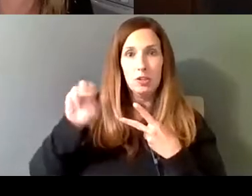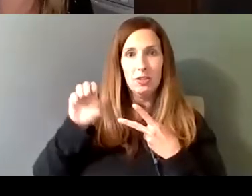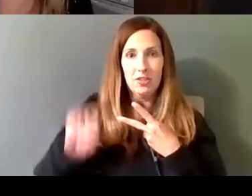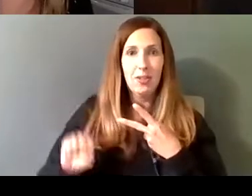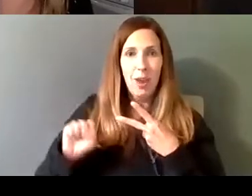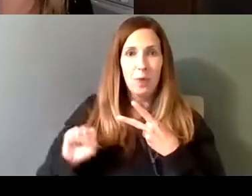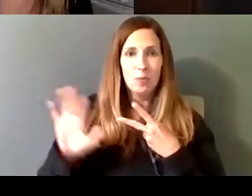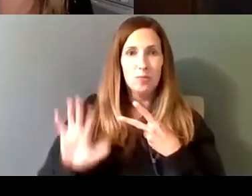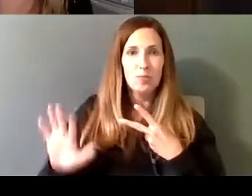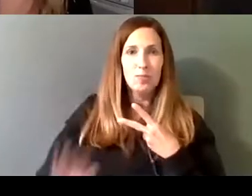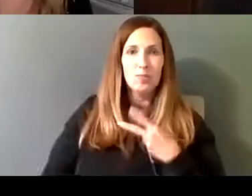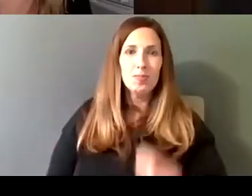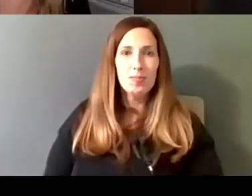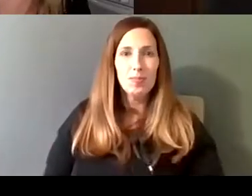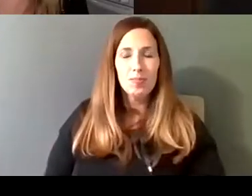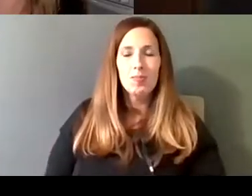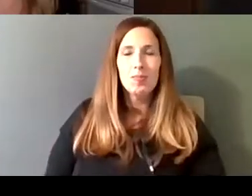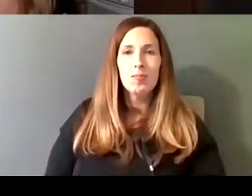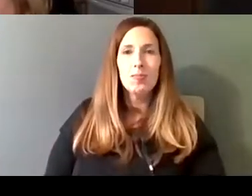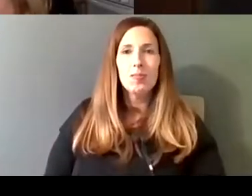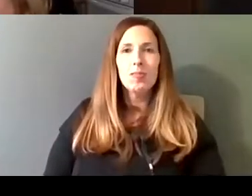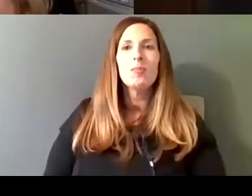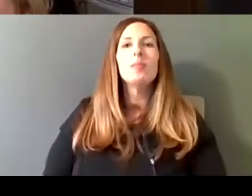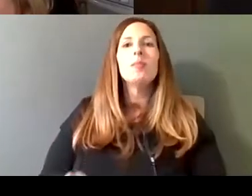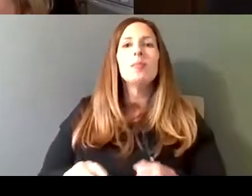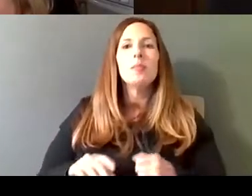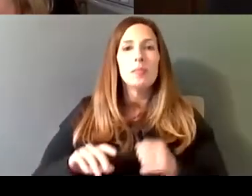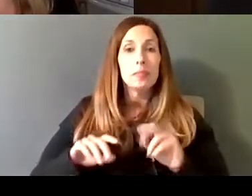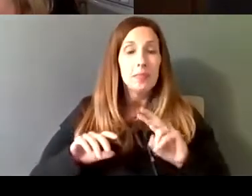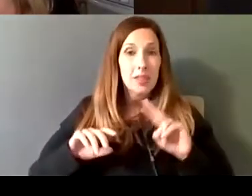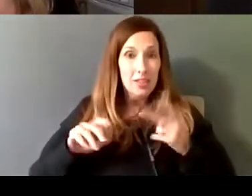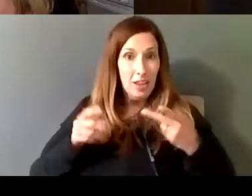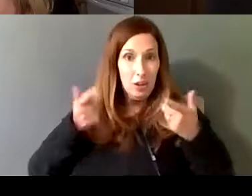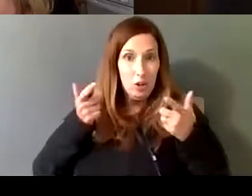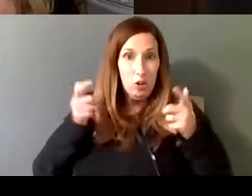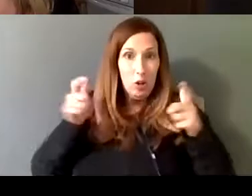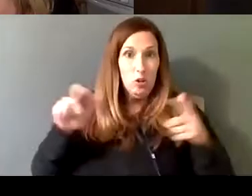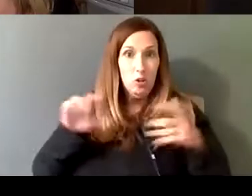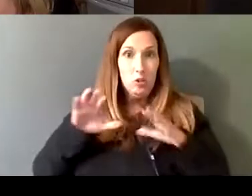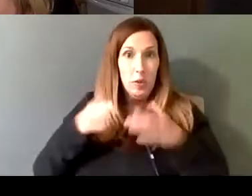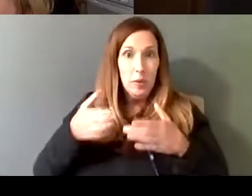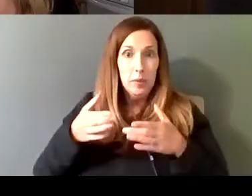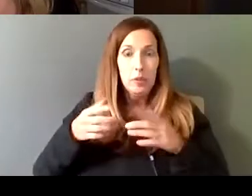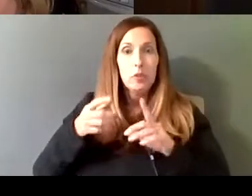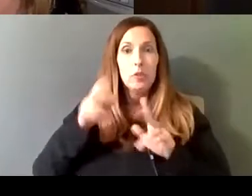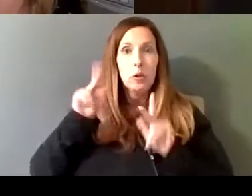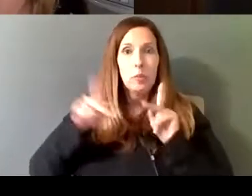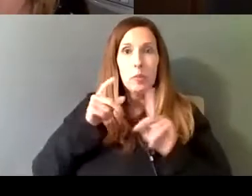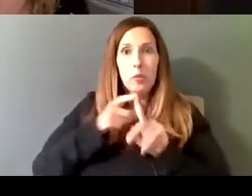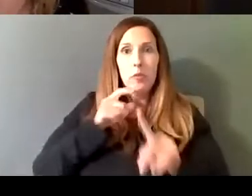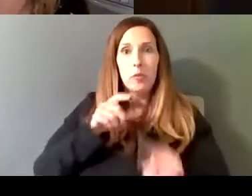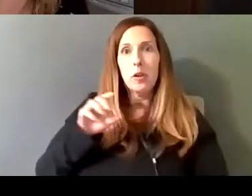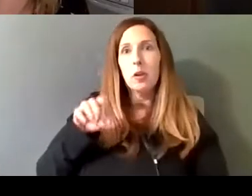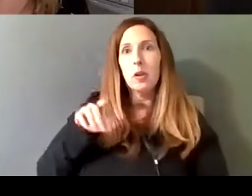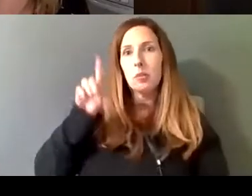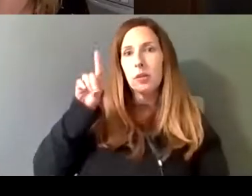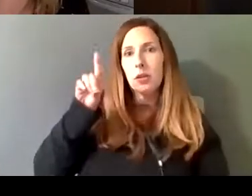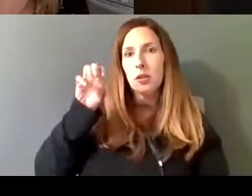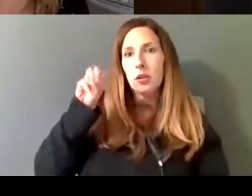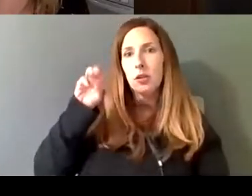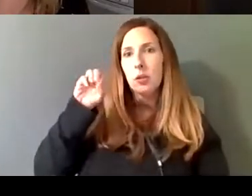side of Indianapolis. And the second largest population that we've served are folks from the Democratic Republic of the